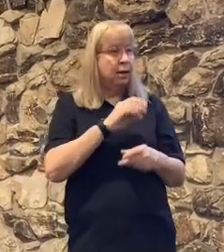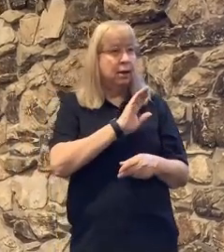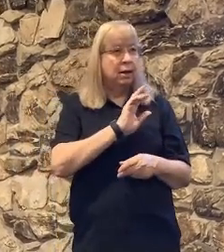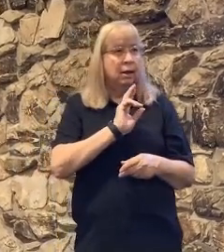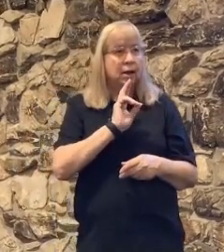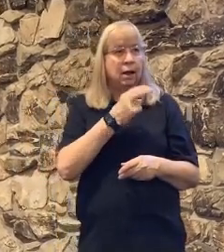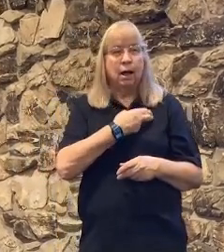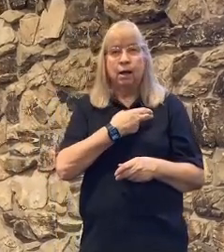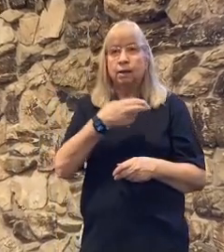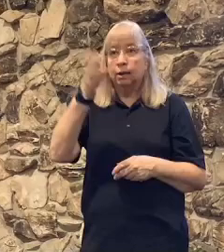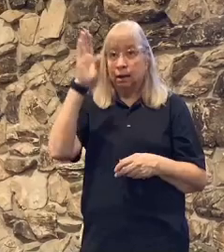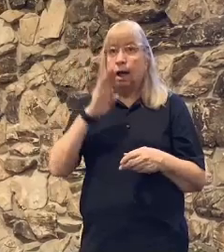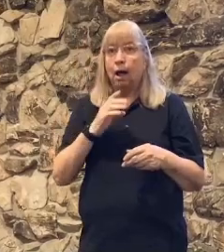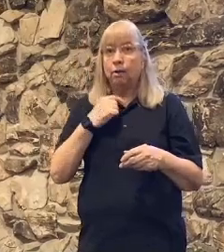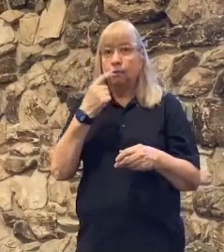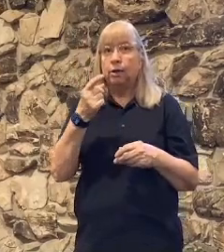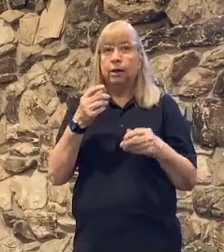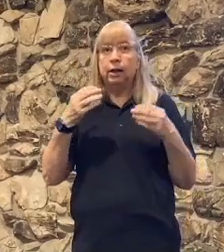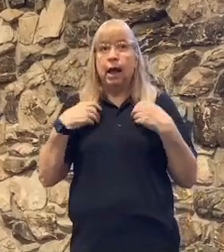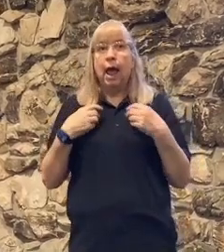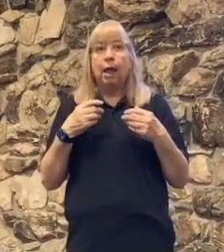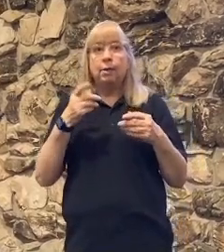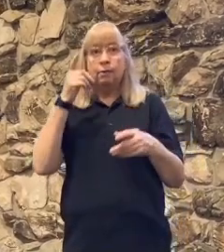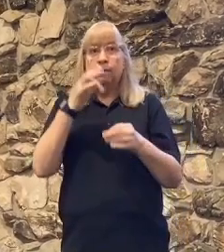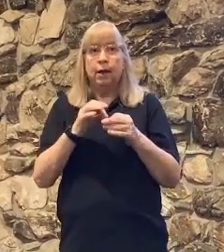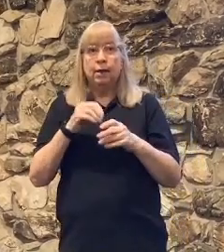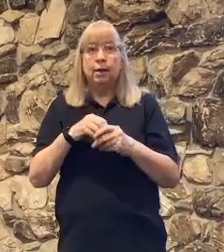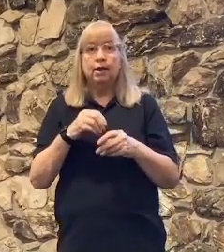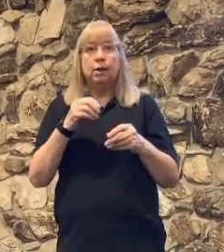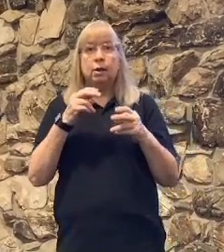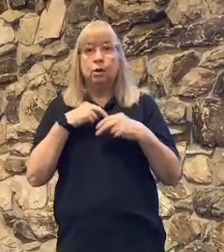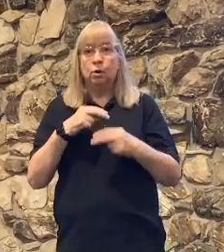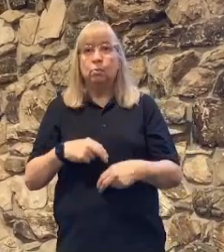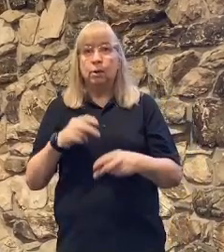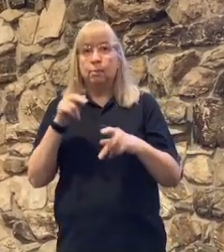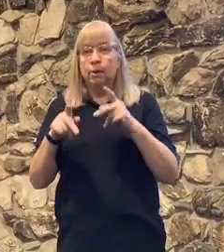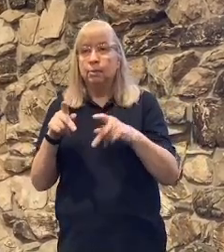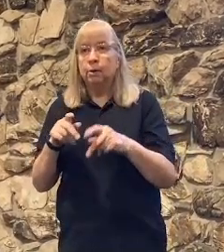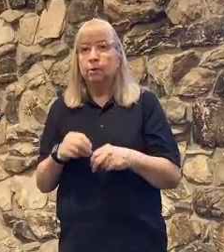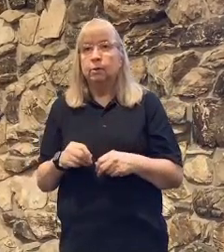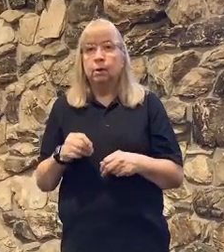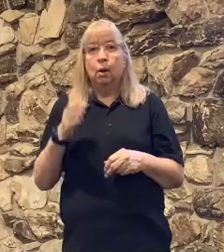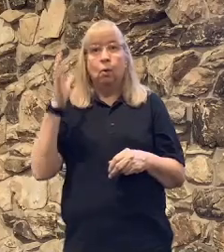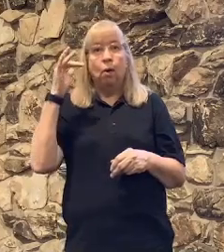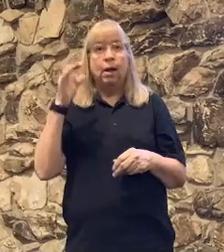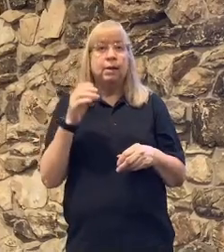Really, God really does have faith in human beings. Why else would God keep saying this?